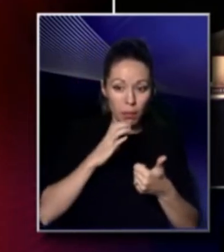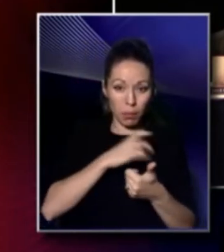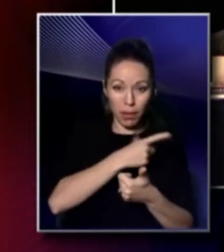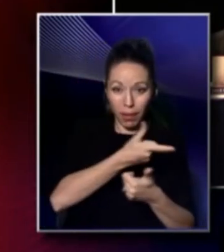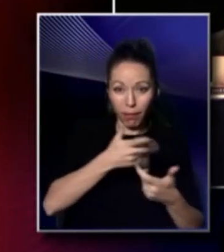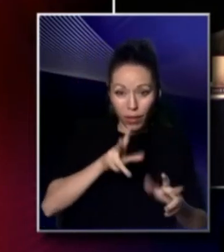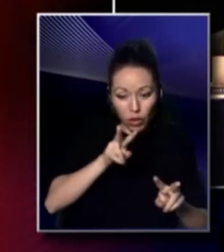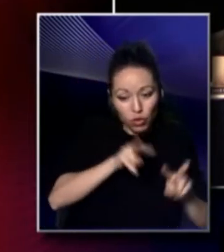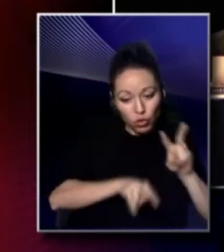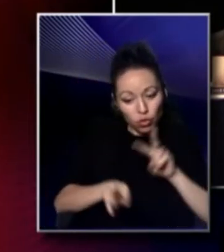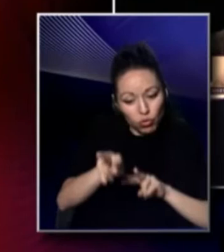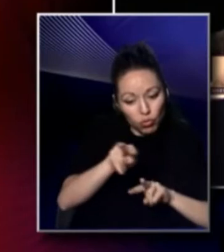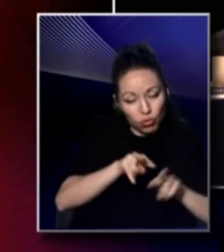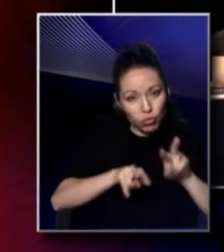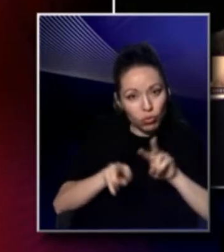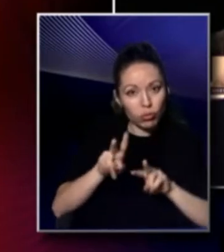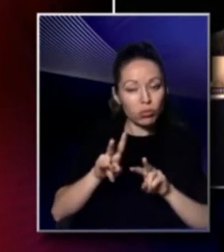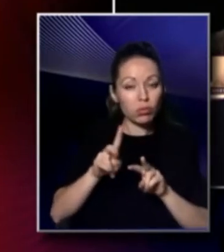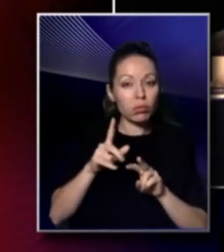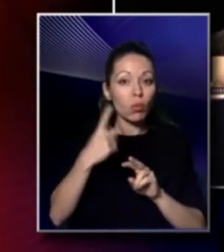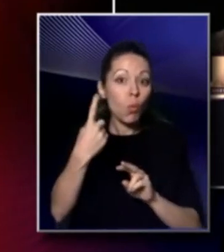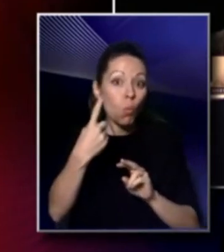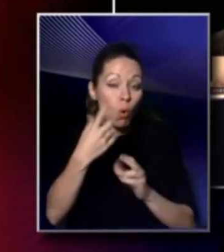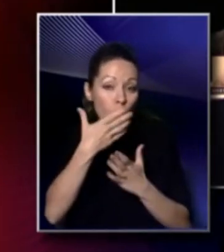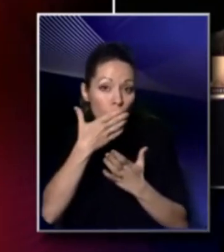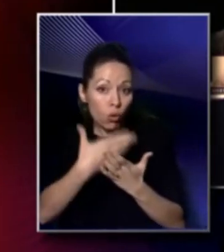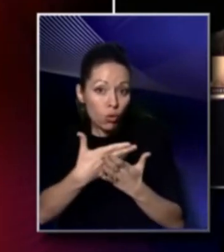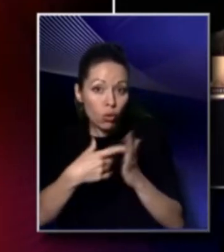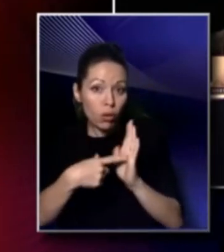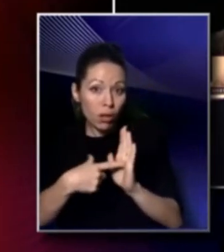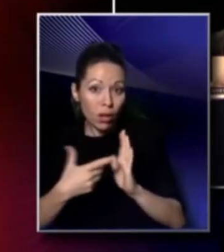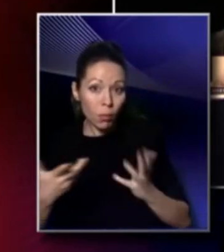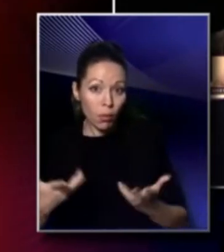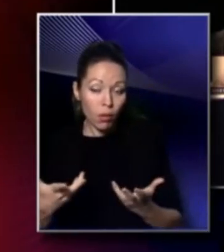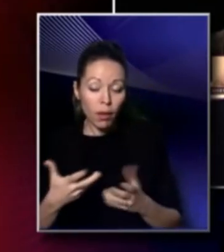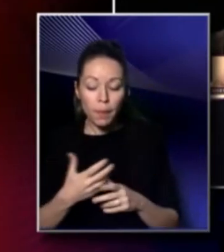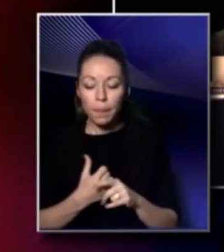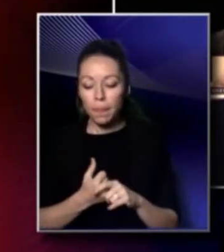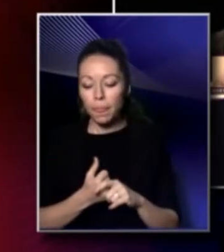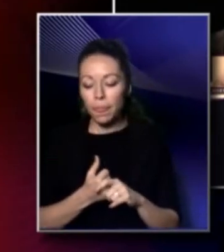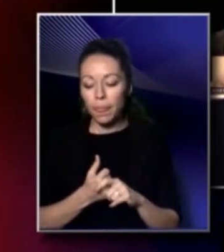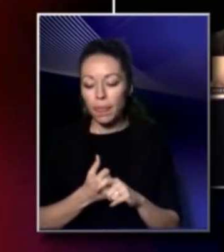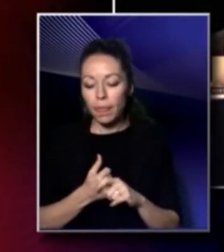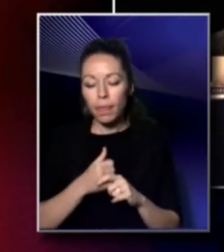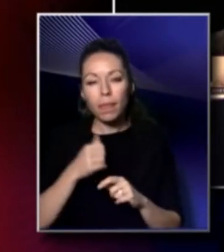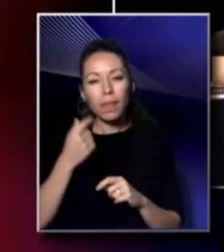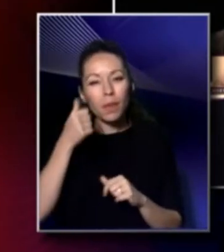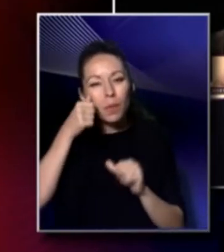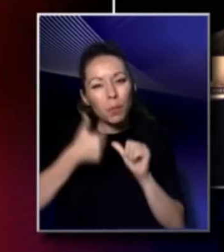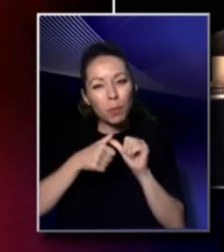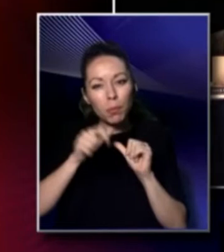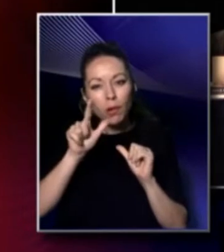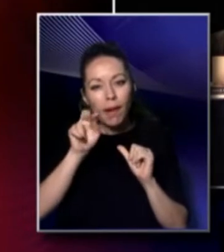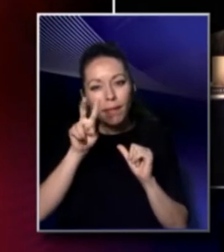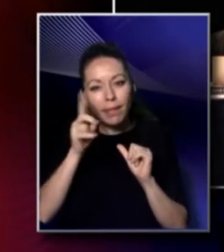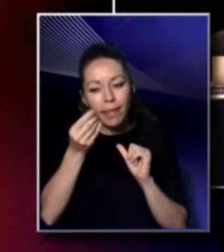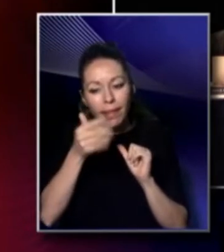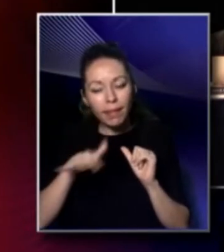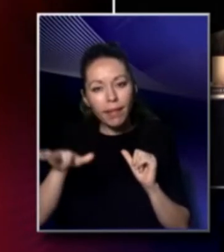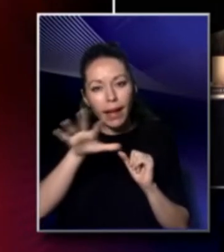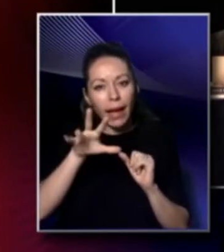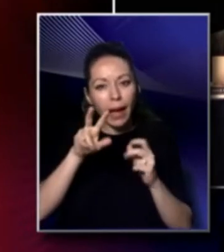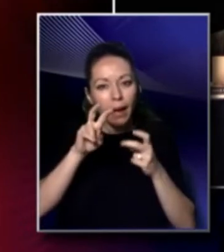looked at this. You know, I think a perfect example was that land issue that we had where David